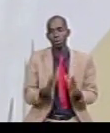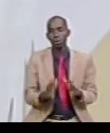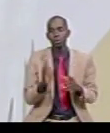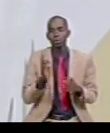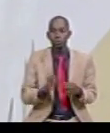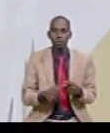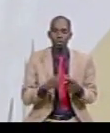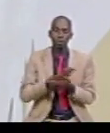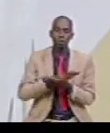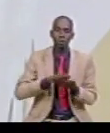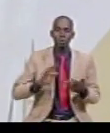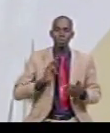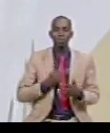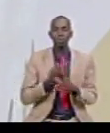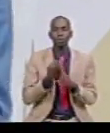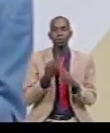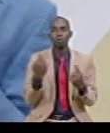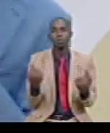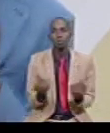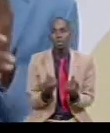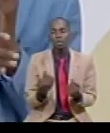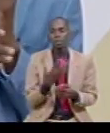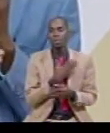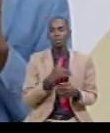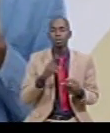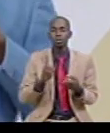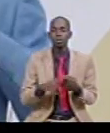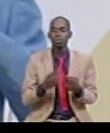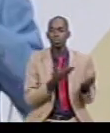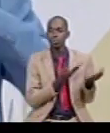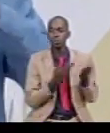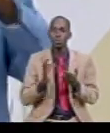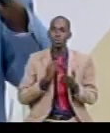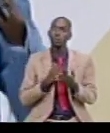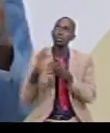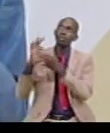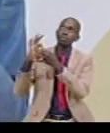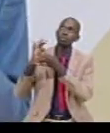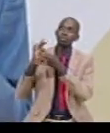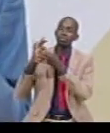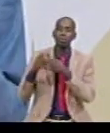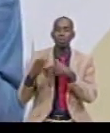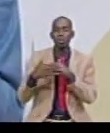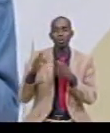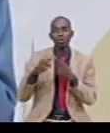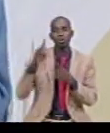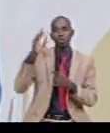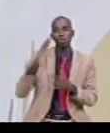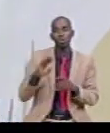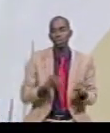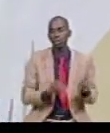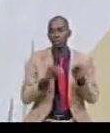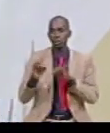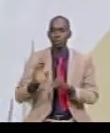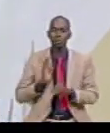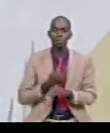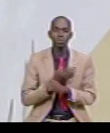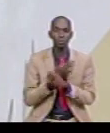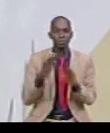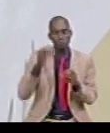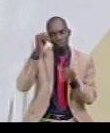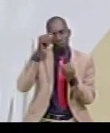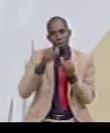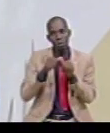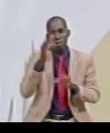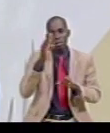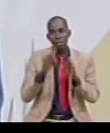sin and to reconcile us unto God and set us free. If the Son shall set you free, you'll be